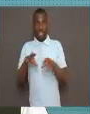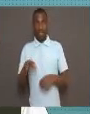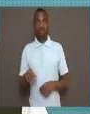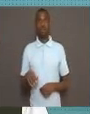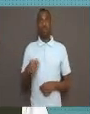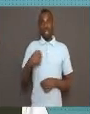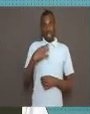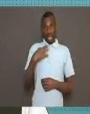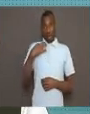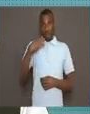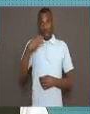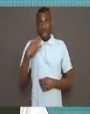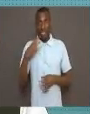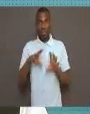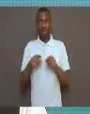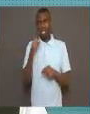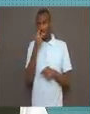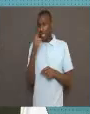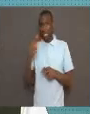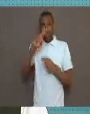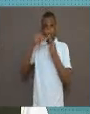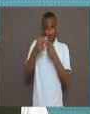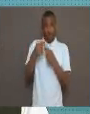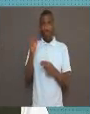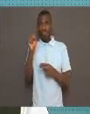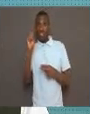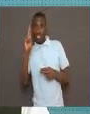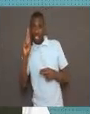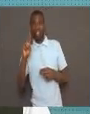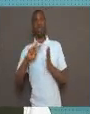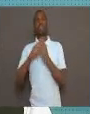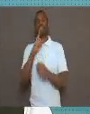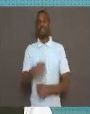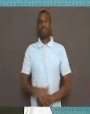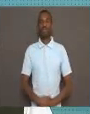applied for each unit of strain caused.